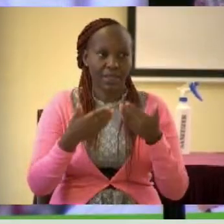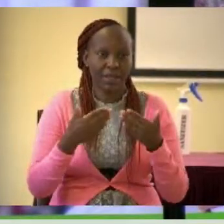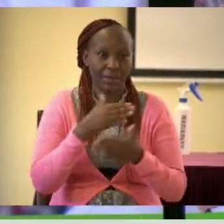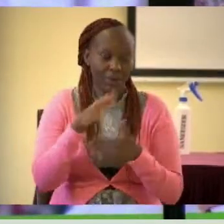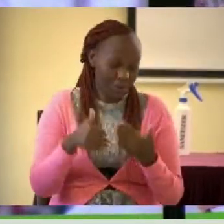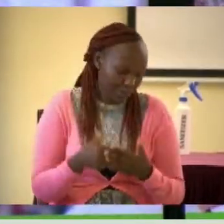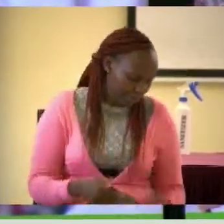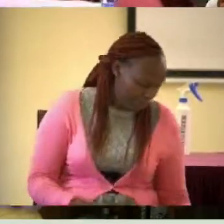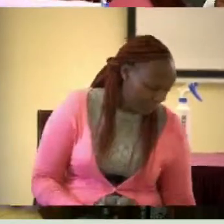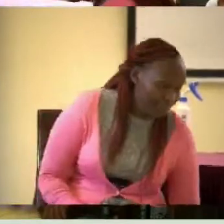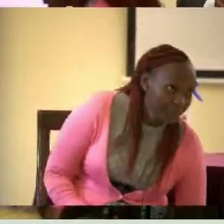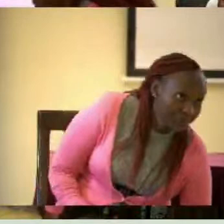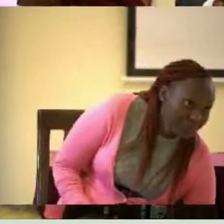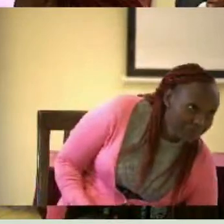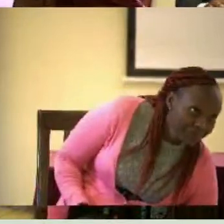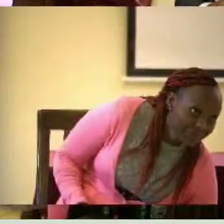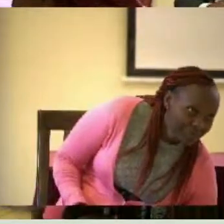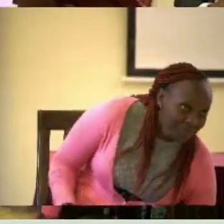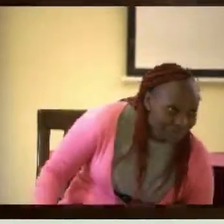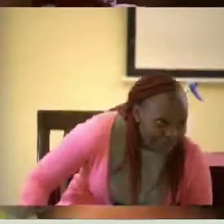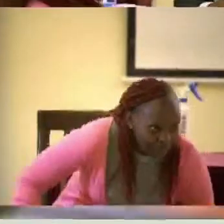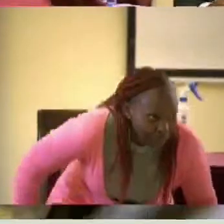everyone.